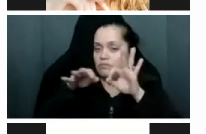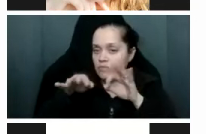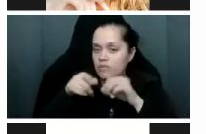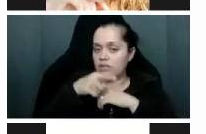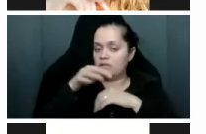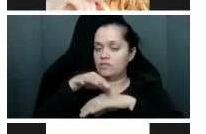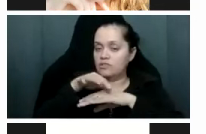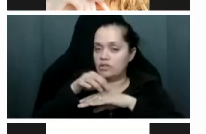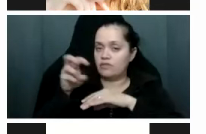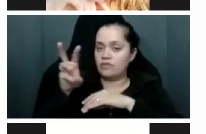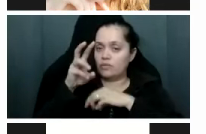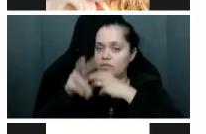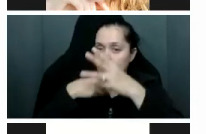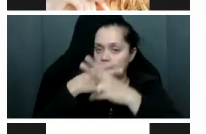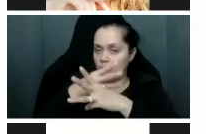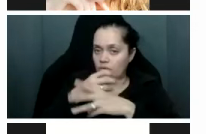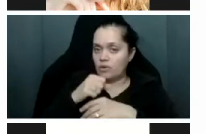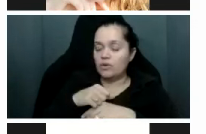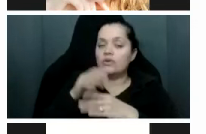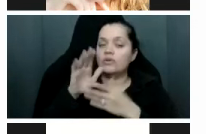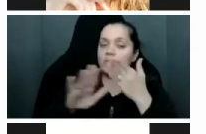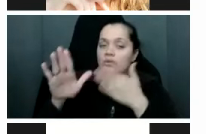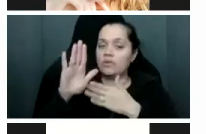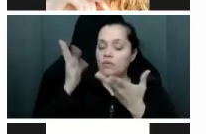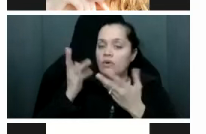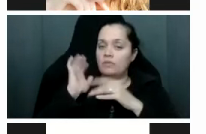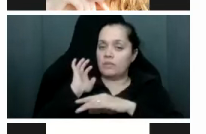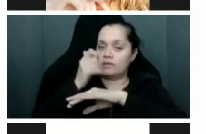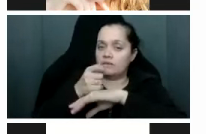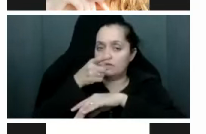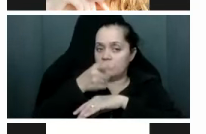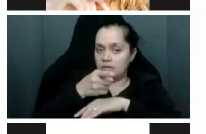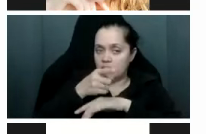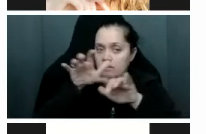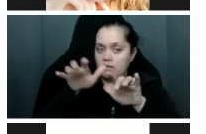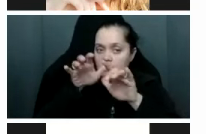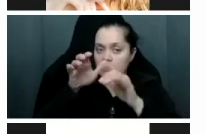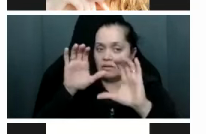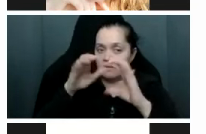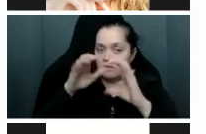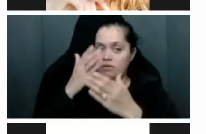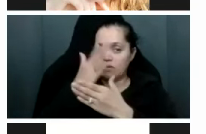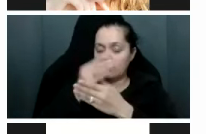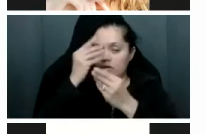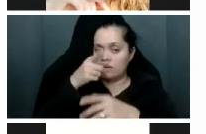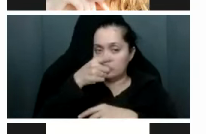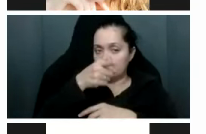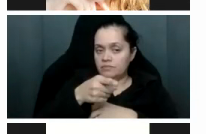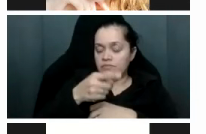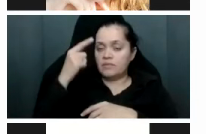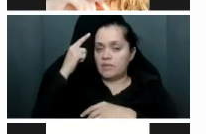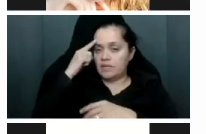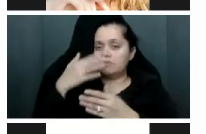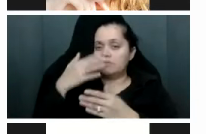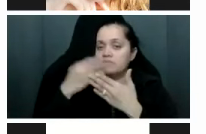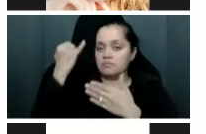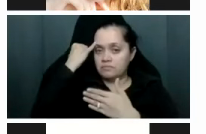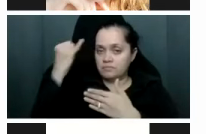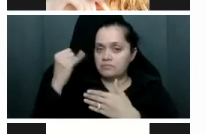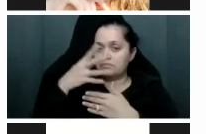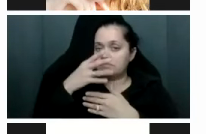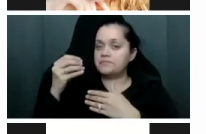World. So the college wants me to put that active course file information in here. I think that's a good idea,